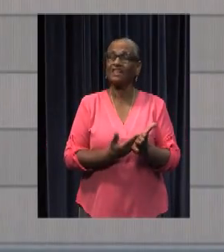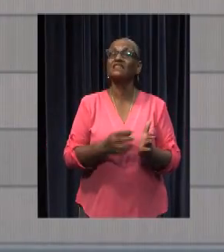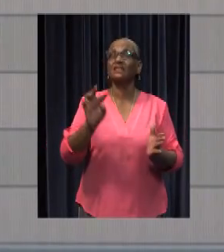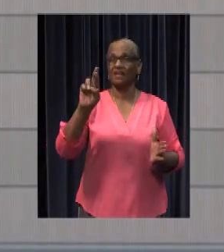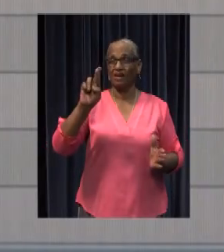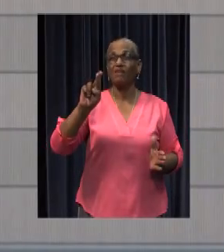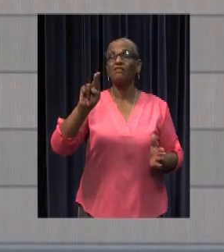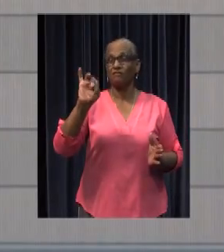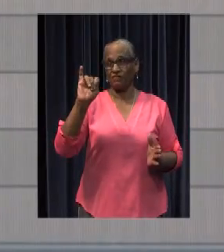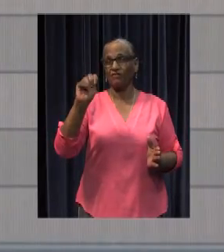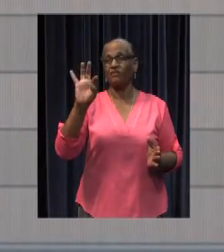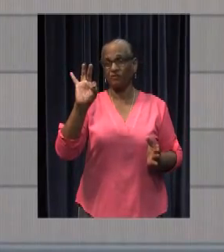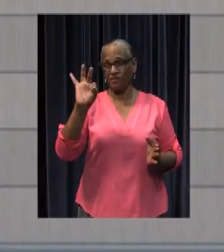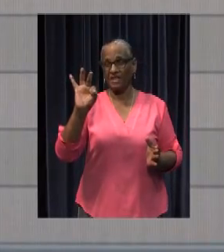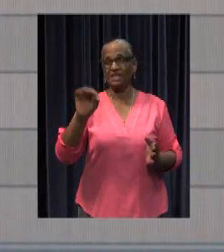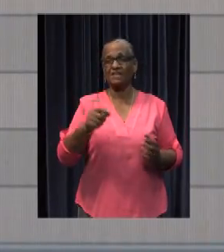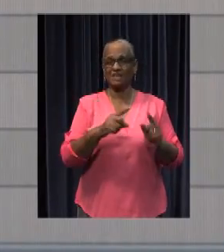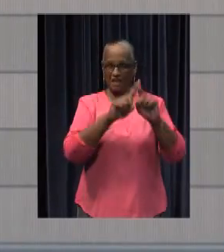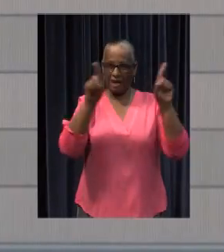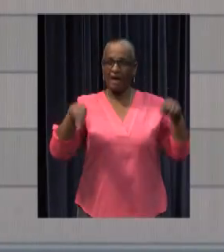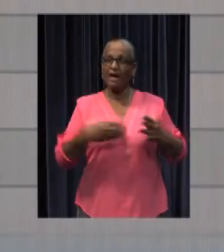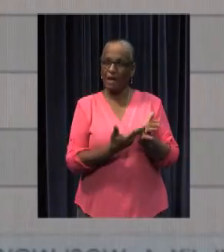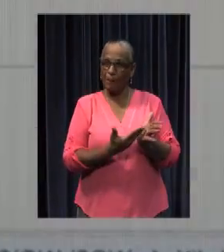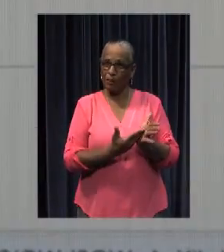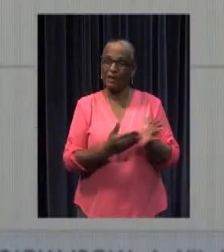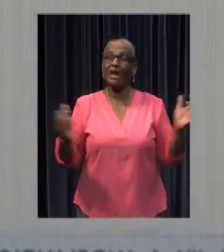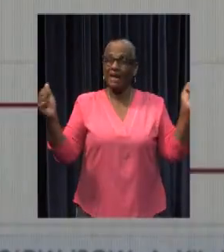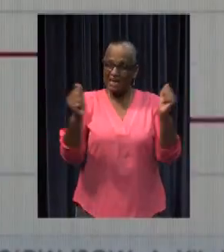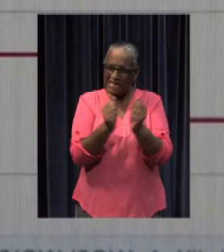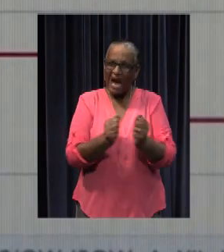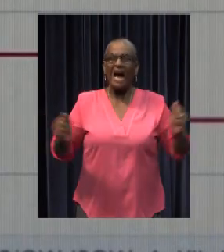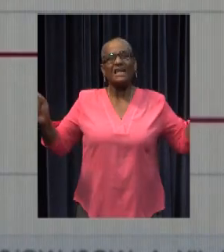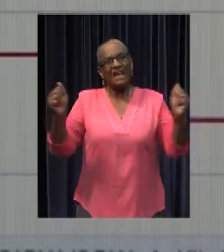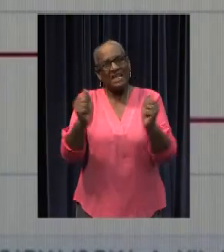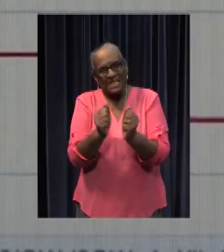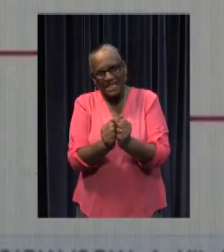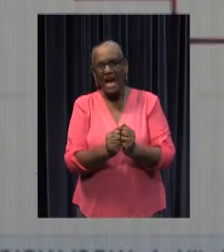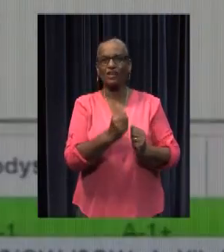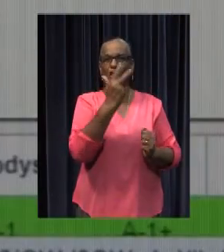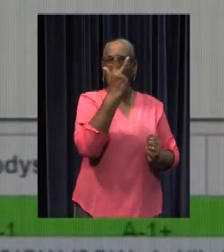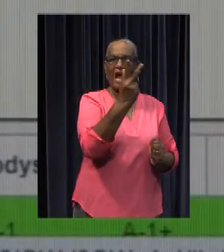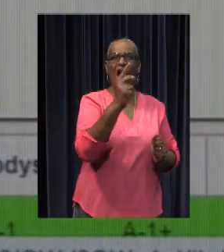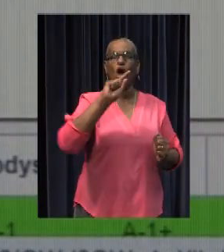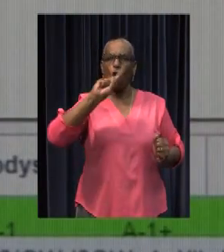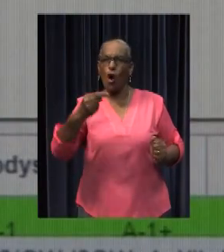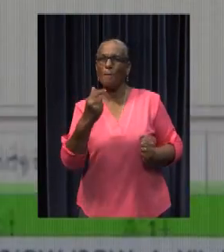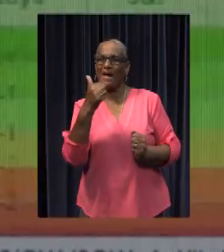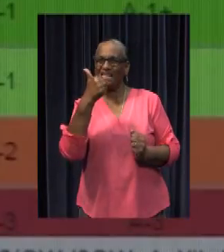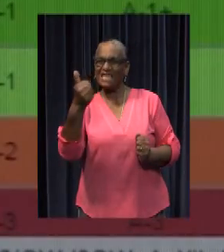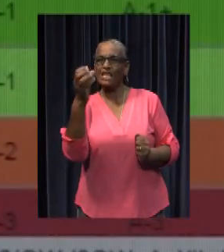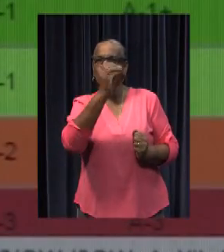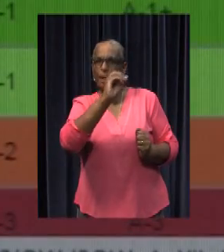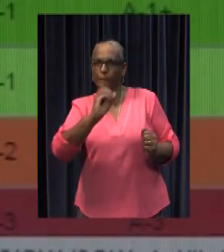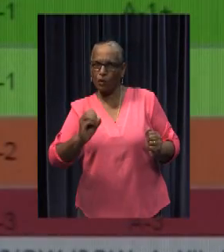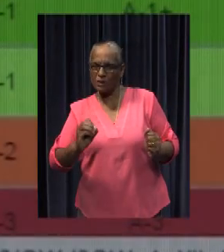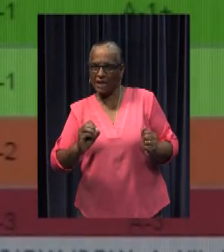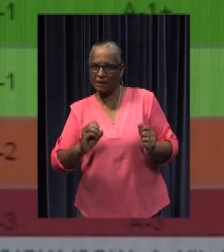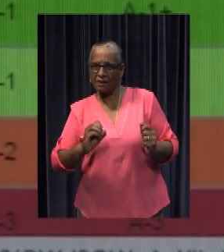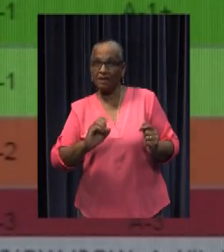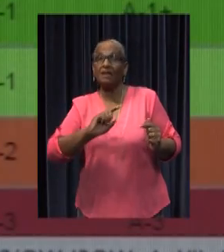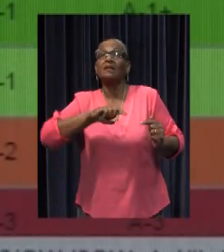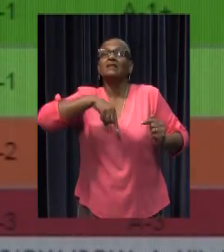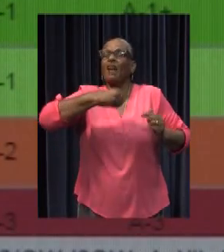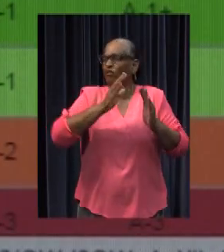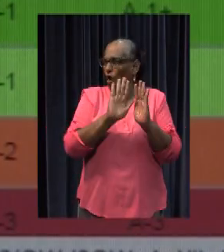reality. Fitch Rating reports that inflation fell to 8.6% year-on-year in